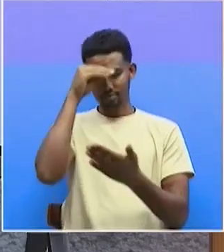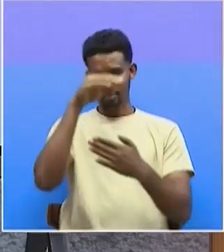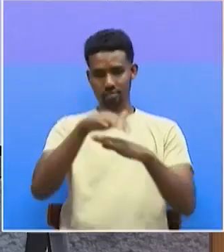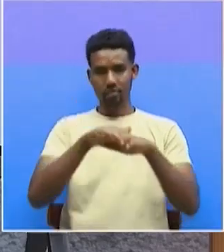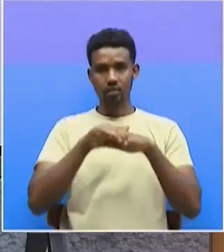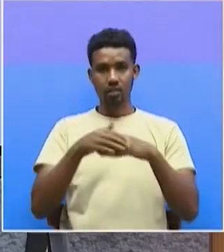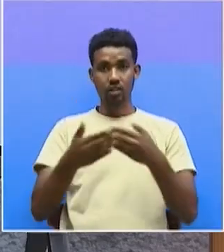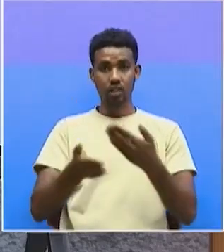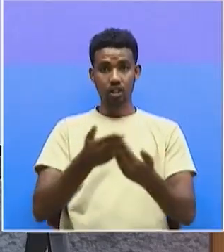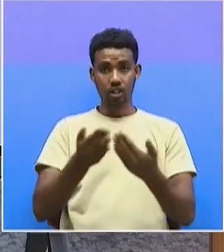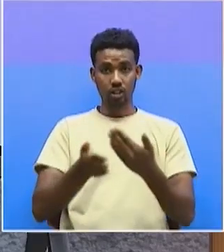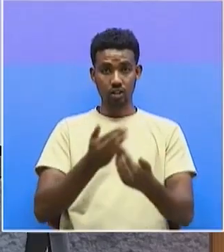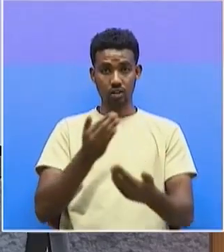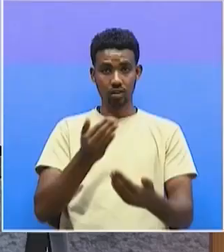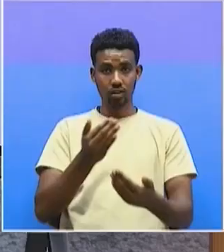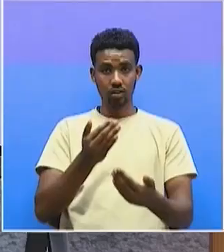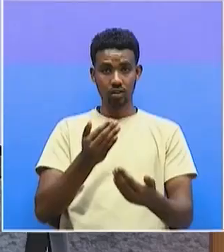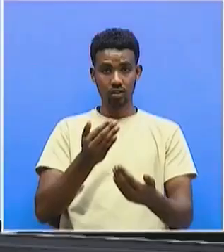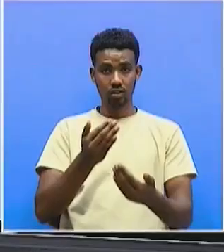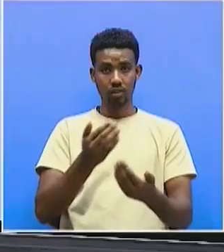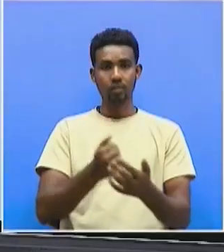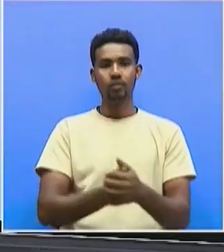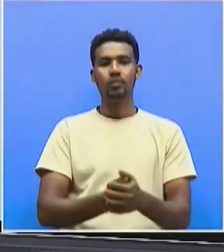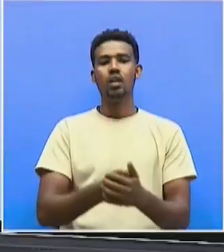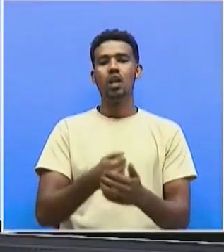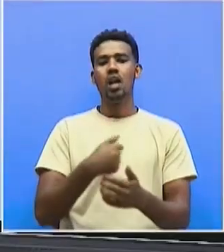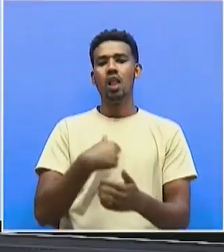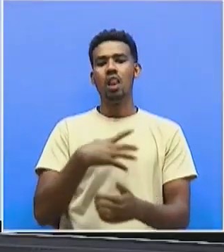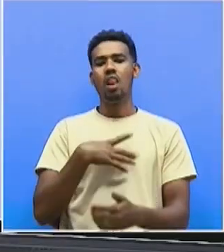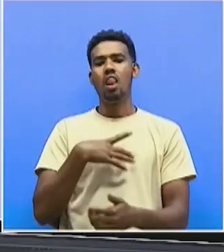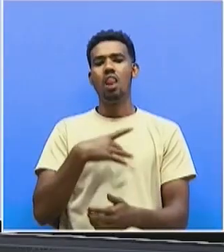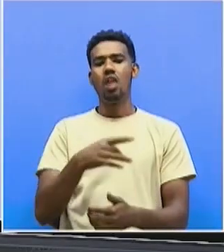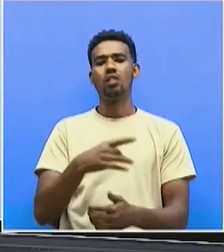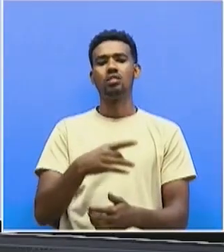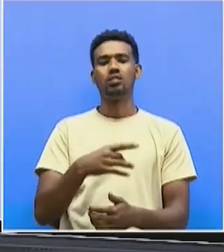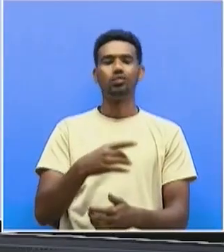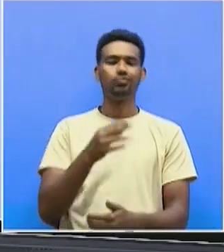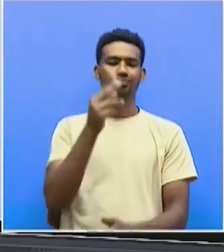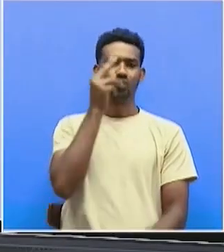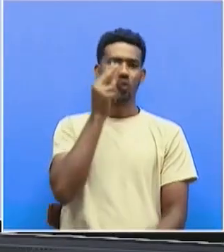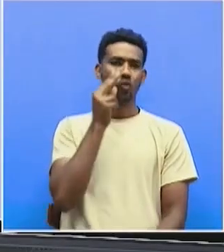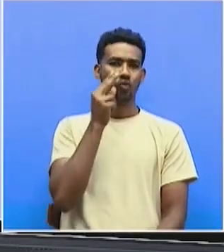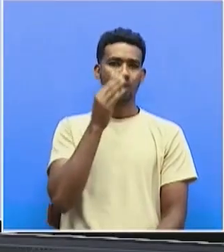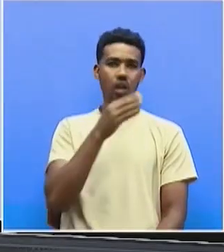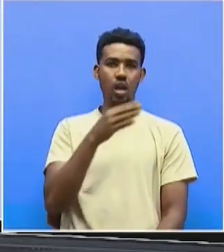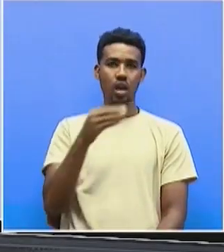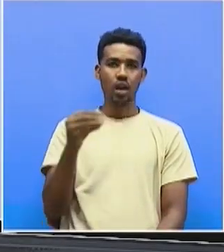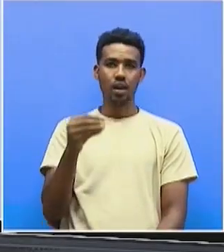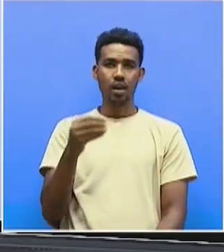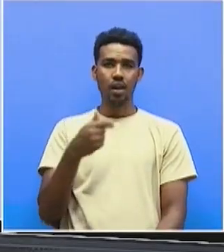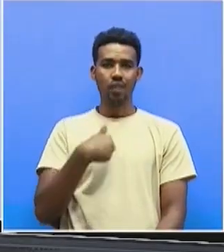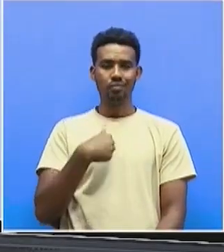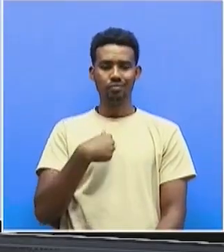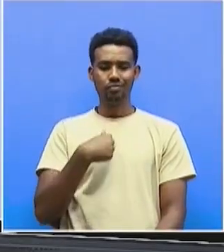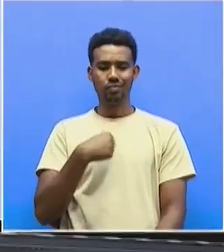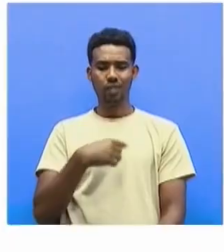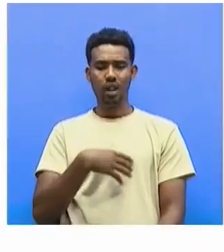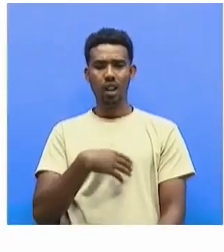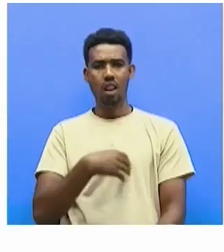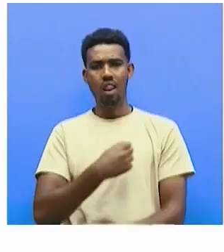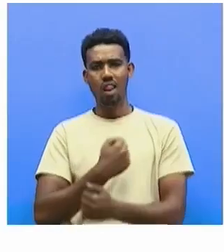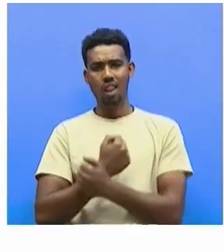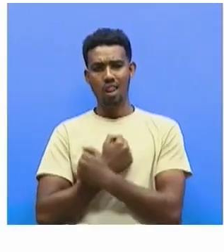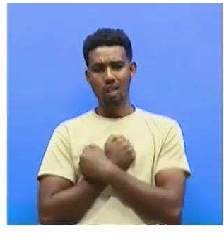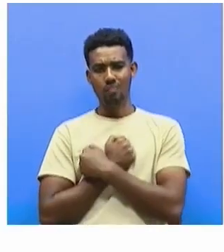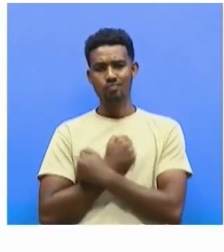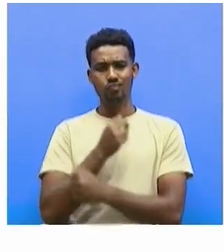easy. And I like coffee. I like coffee, or also I love coffee. But when we come